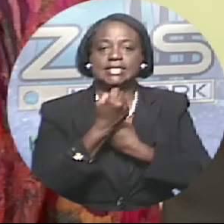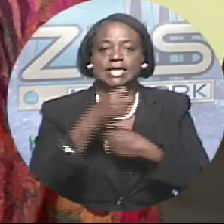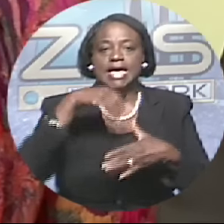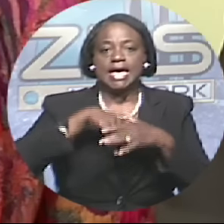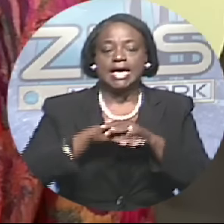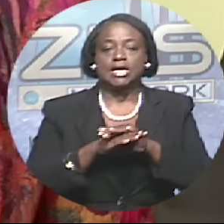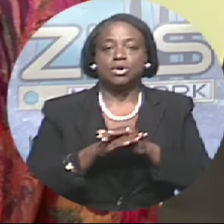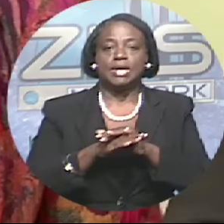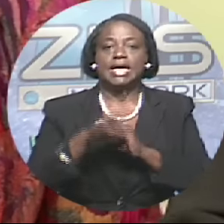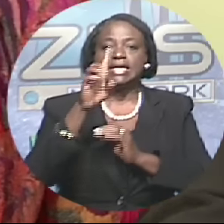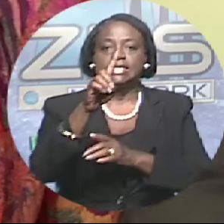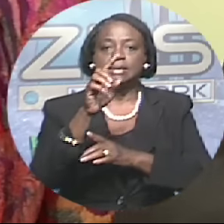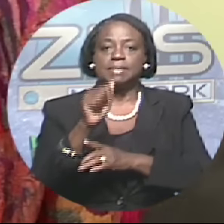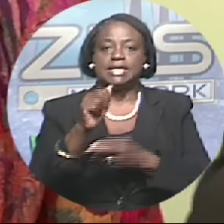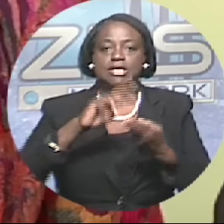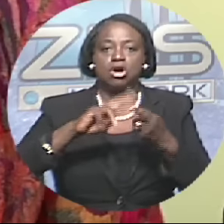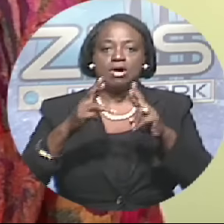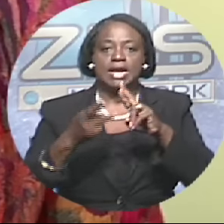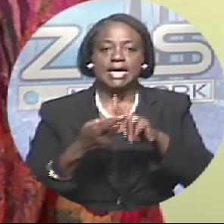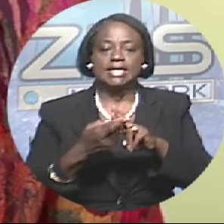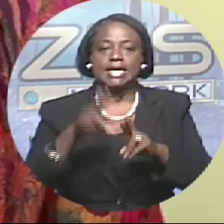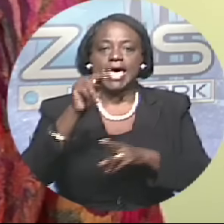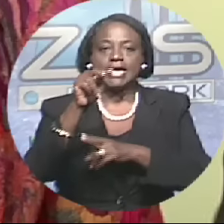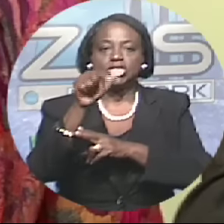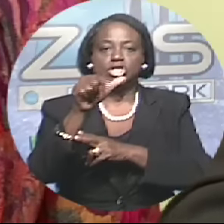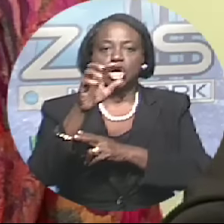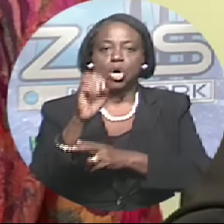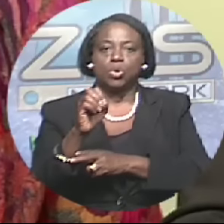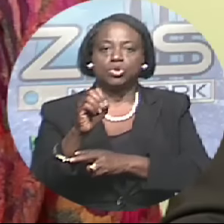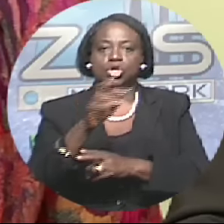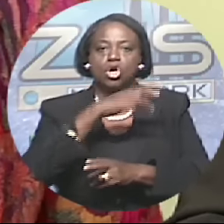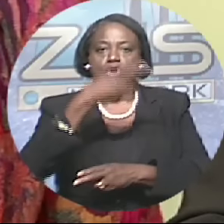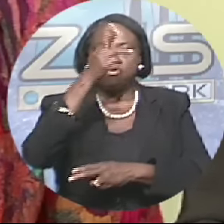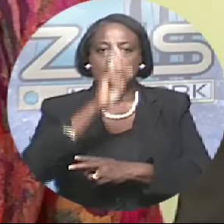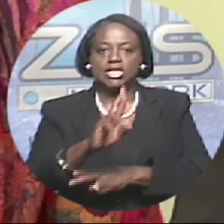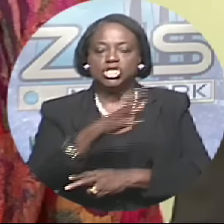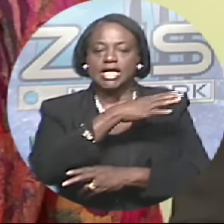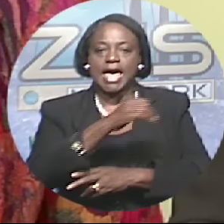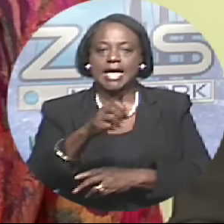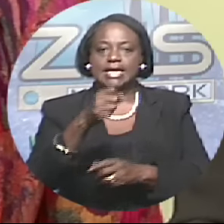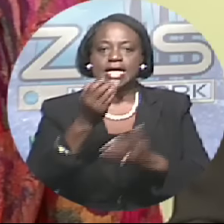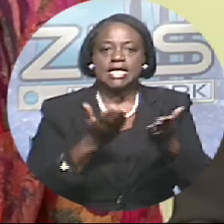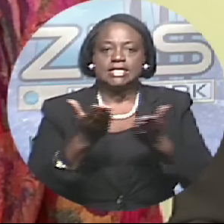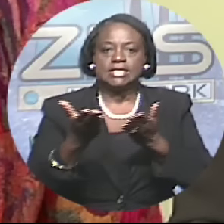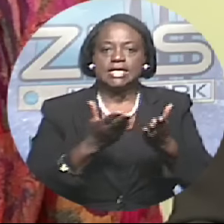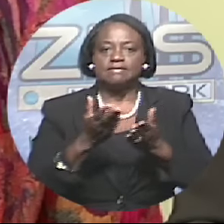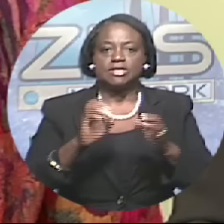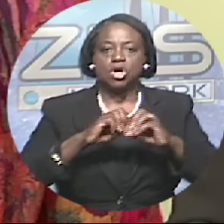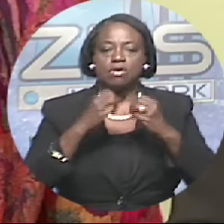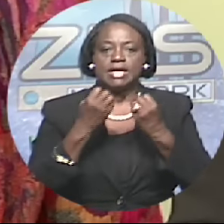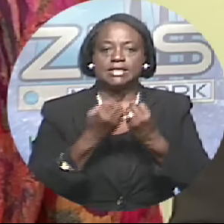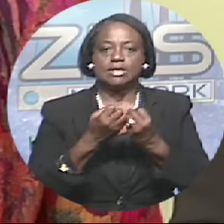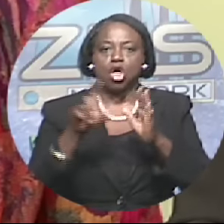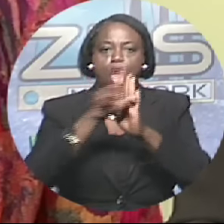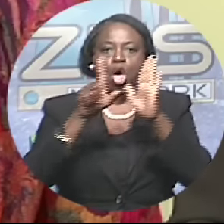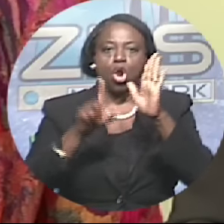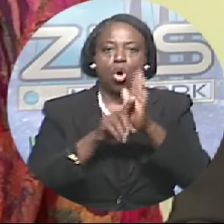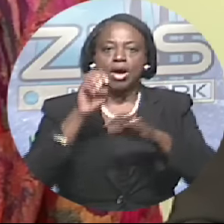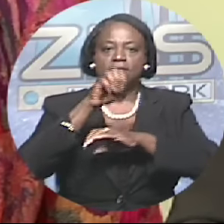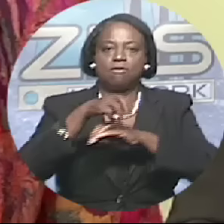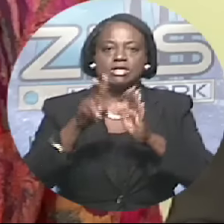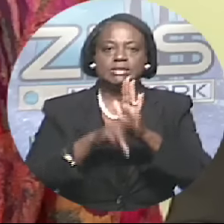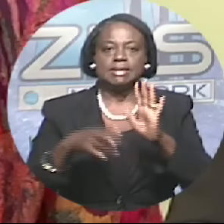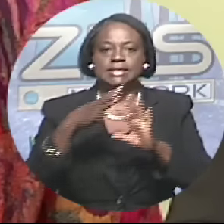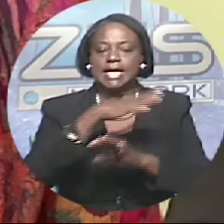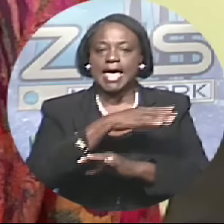including disability-related NGOs, religious and service organizations, law enforcement